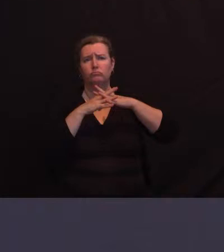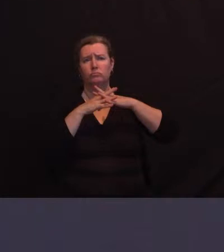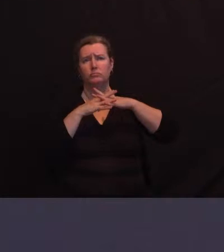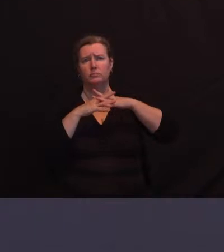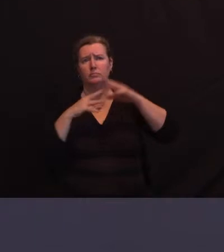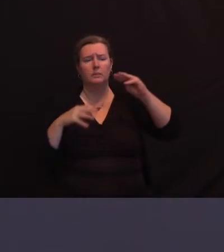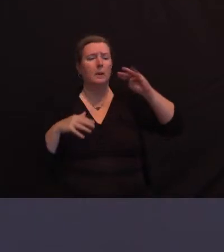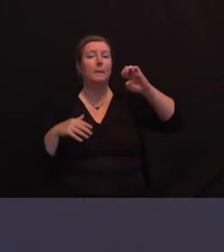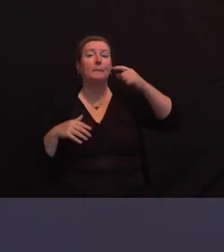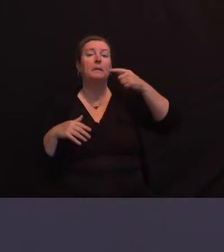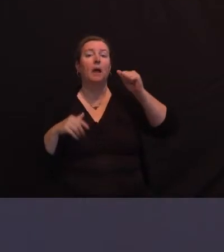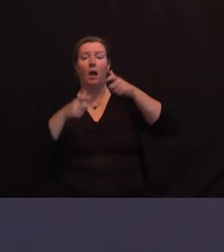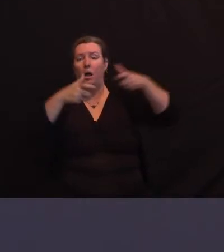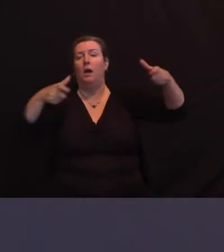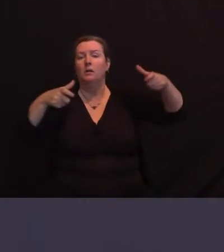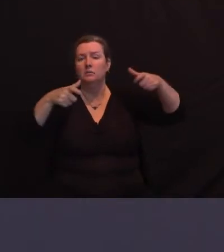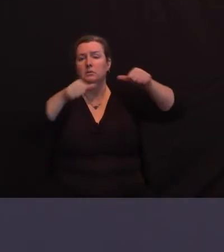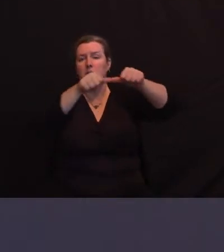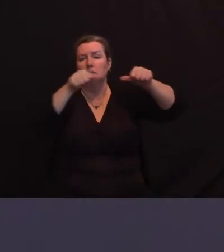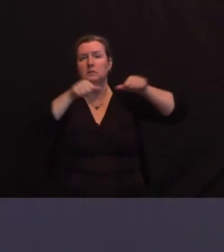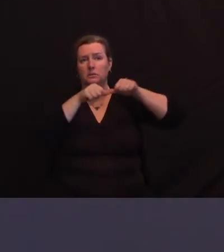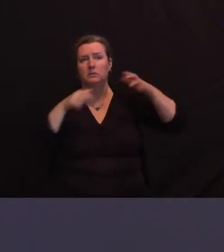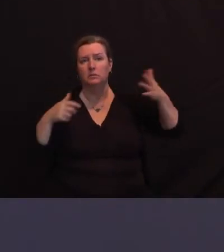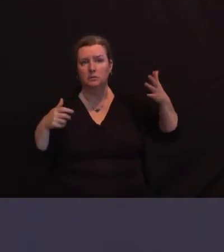low double-digit locations. Last